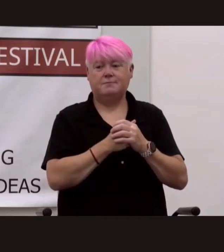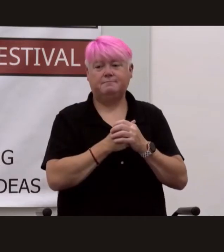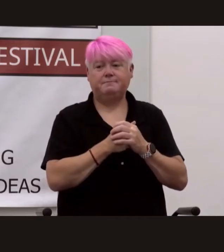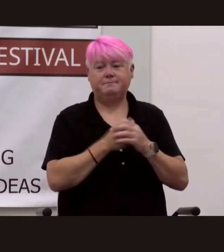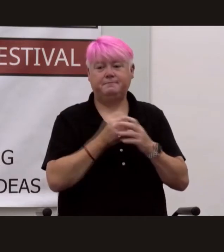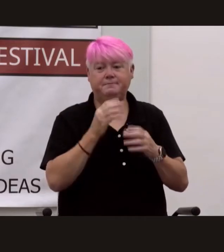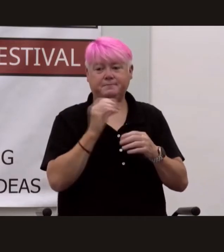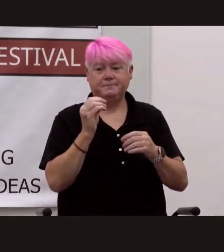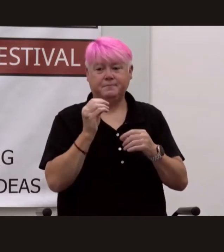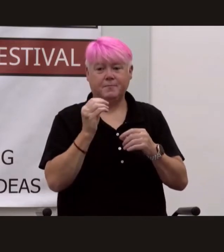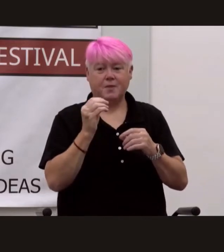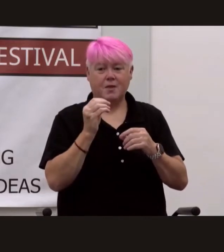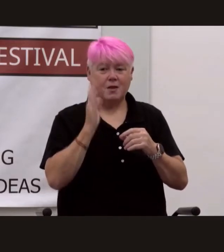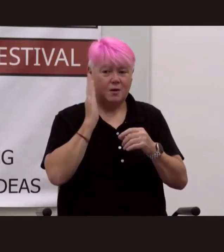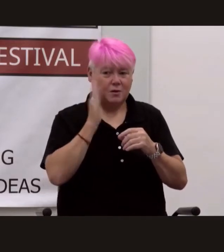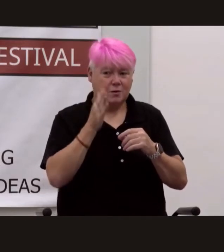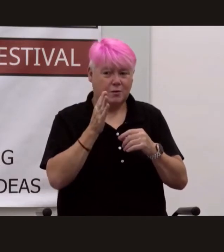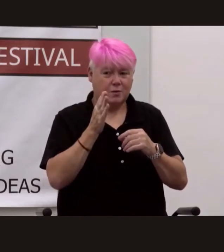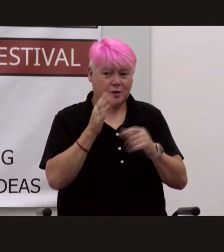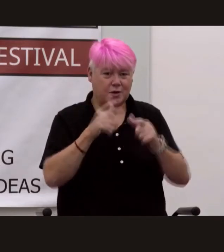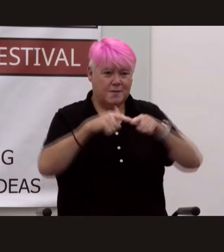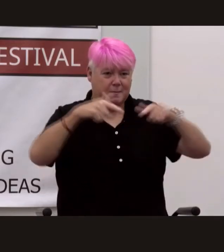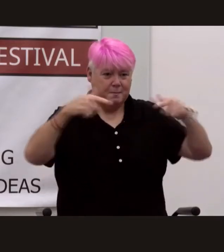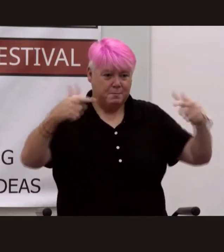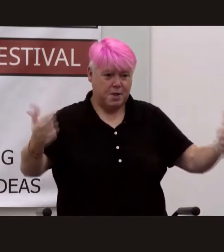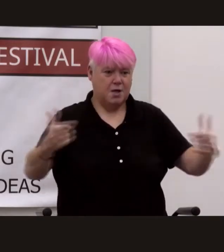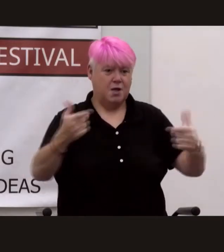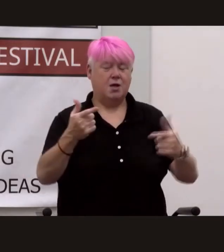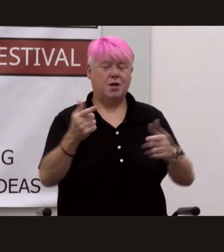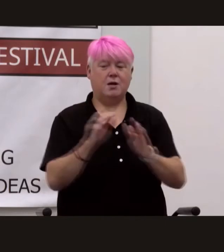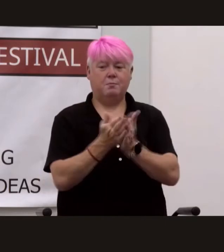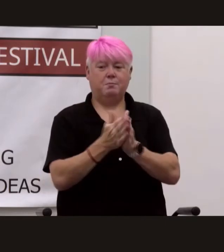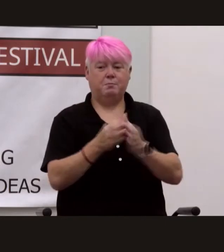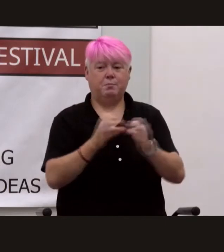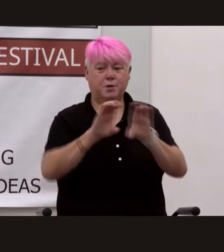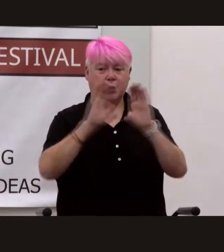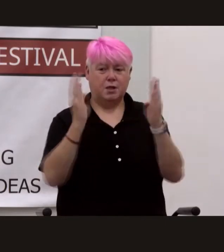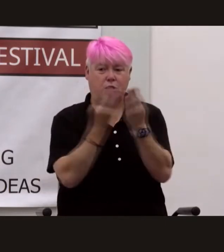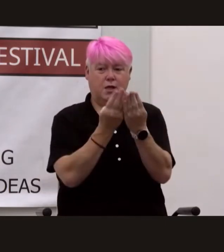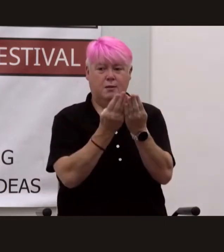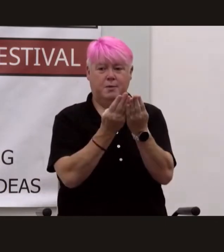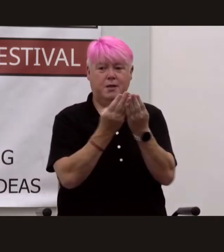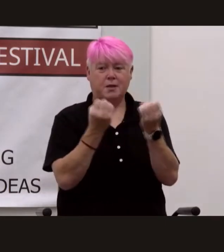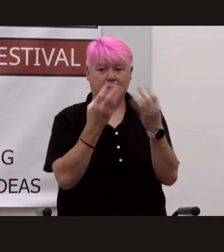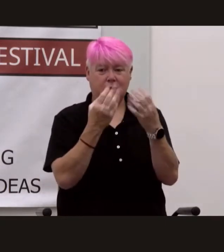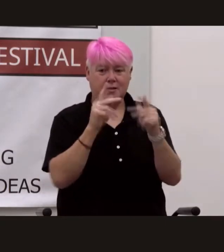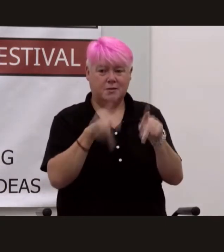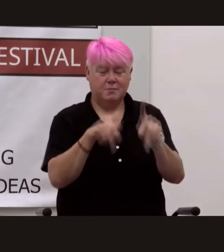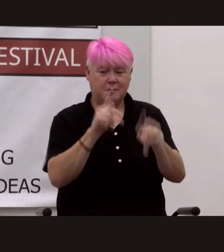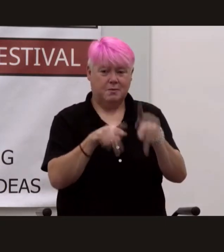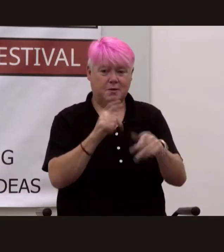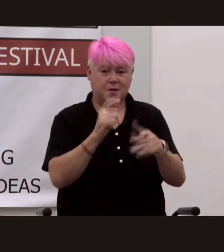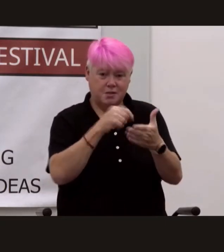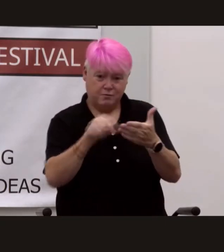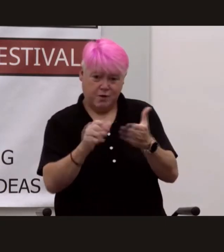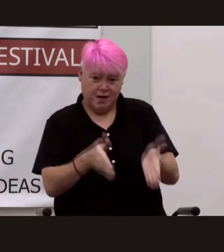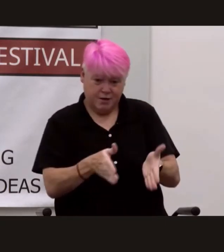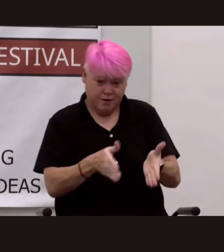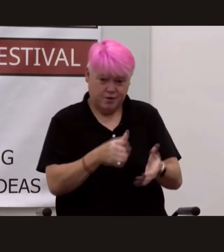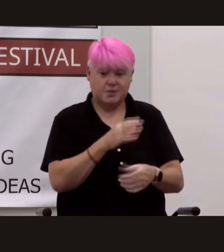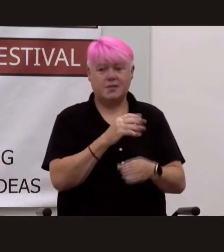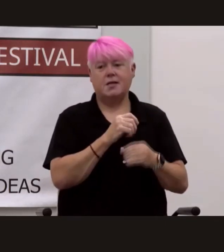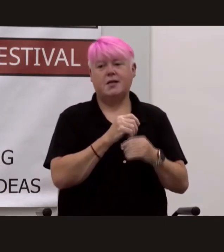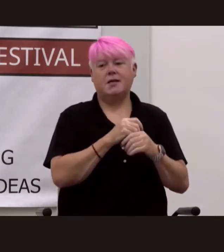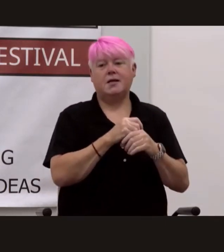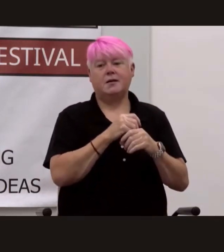and it was a large book club, and a lot of attended it, and there were many writers and many events,